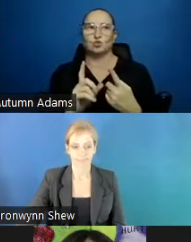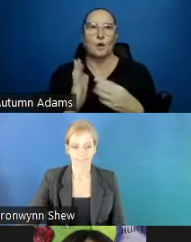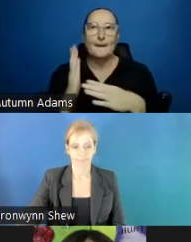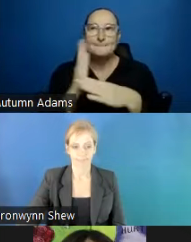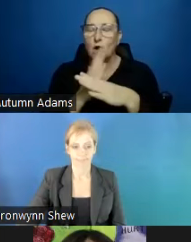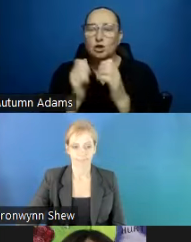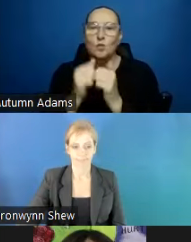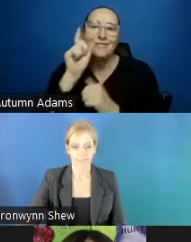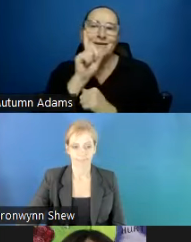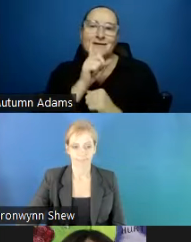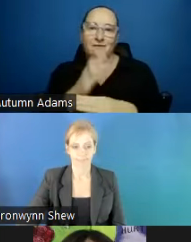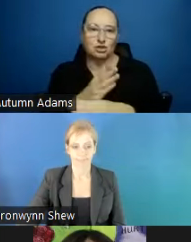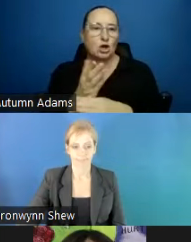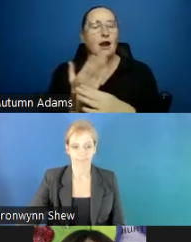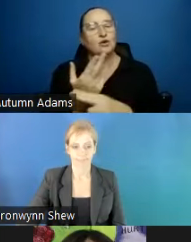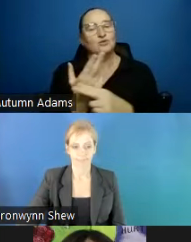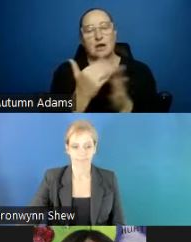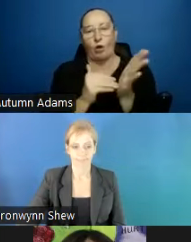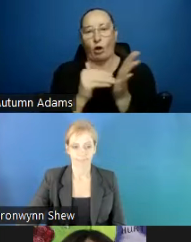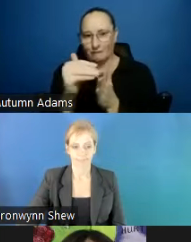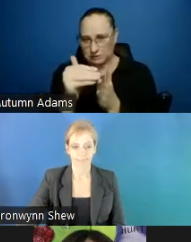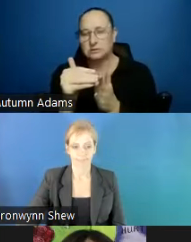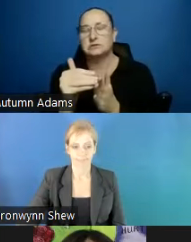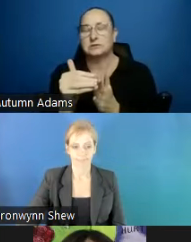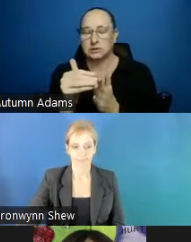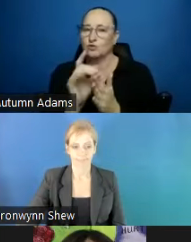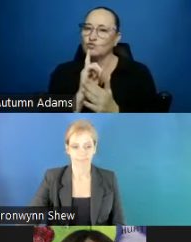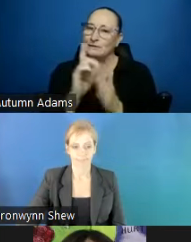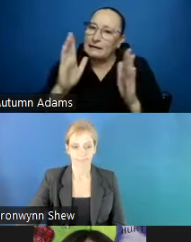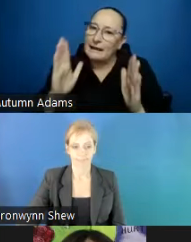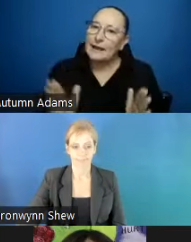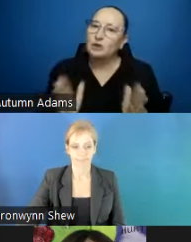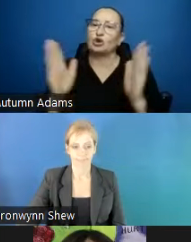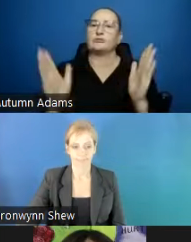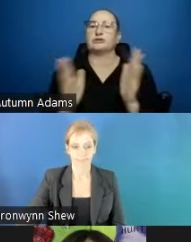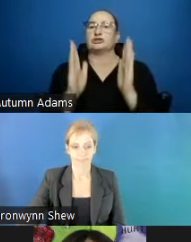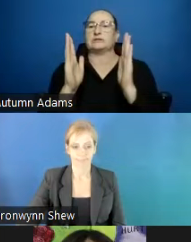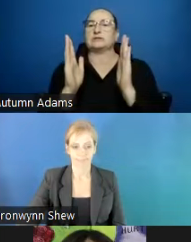DeafShare. I've used them often. The agency really encourages